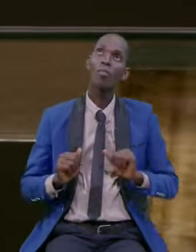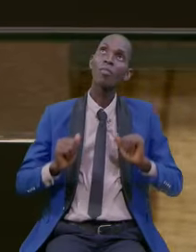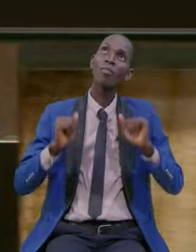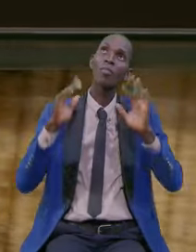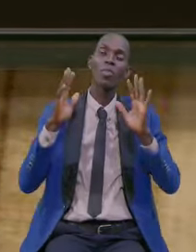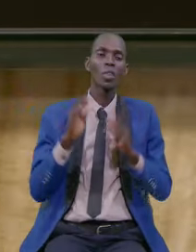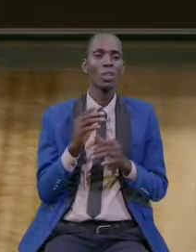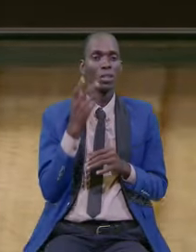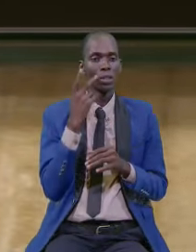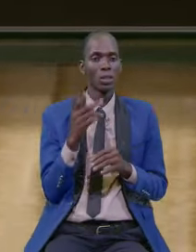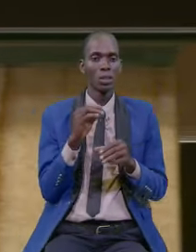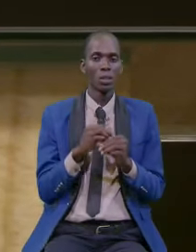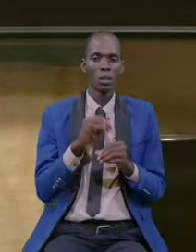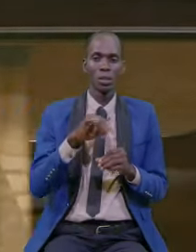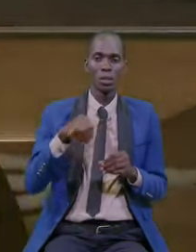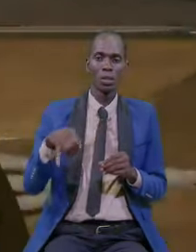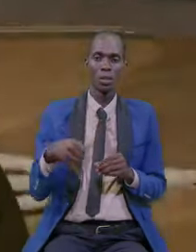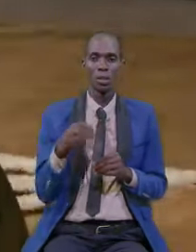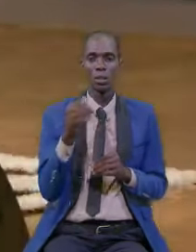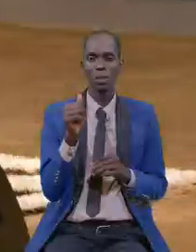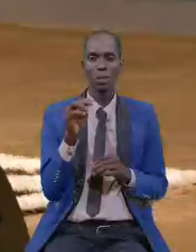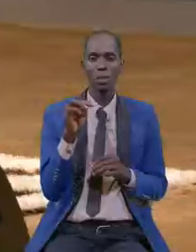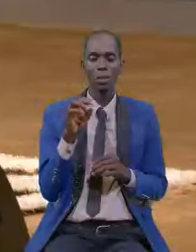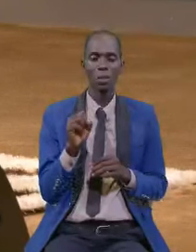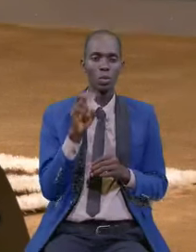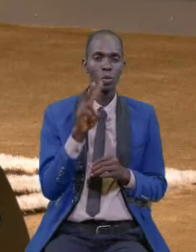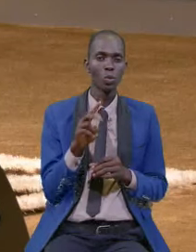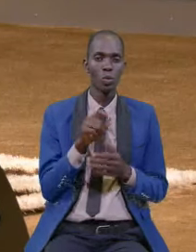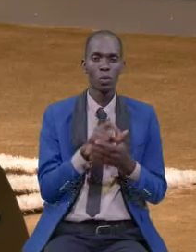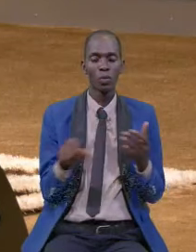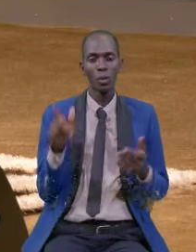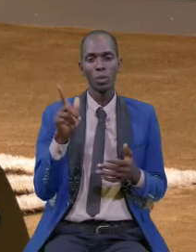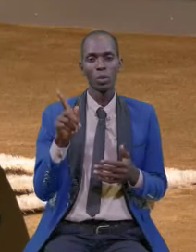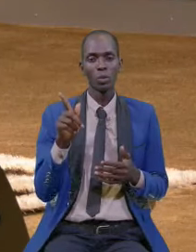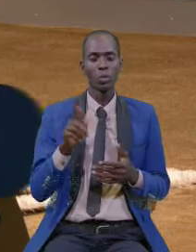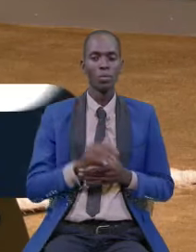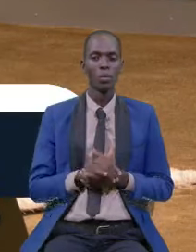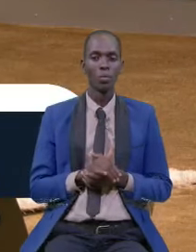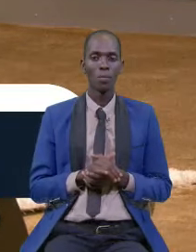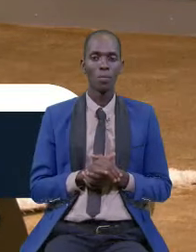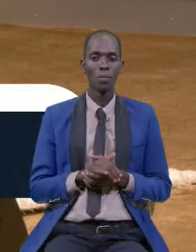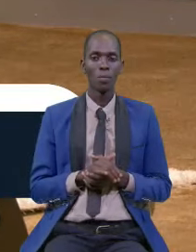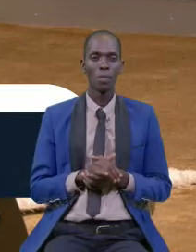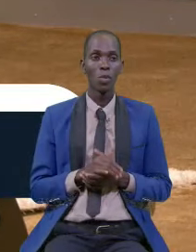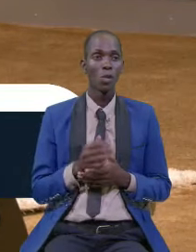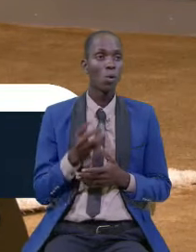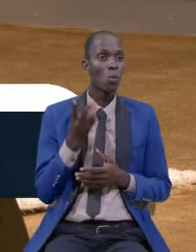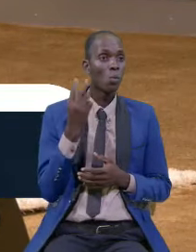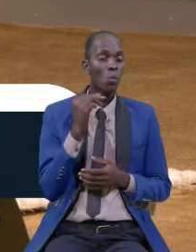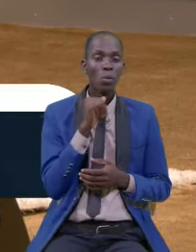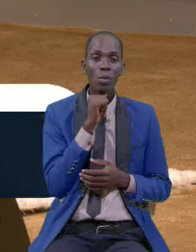In James chapter 2, reading here from verse 21, was not